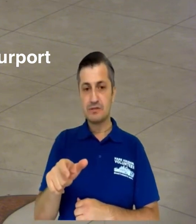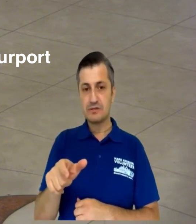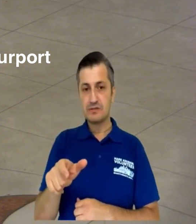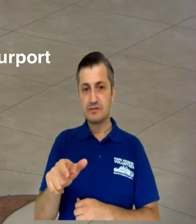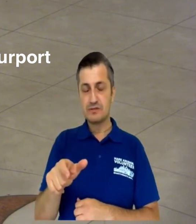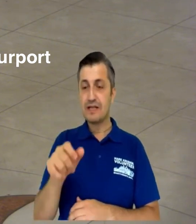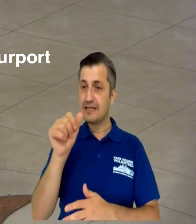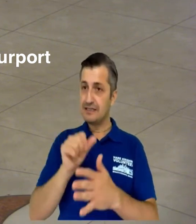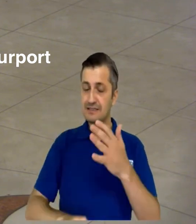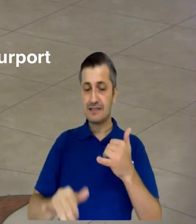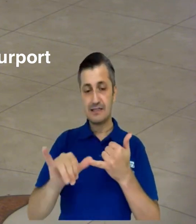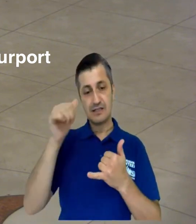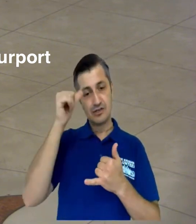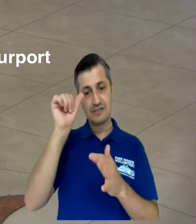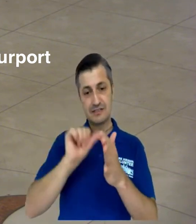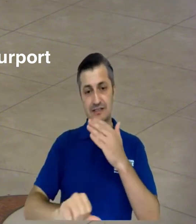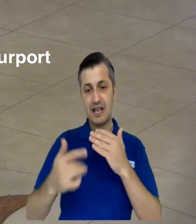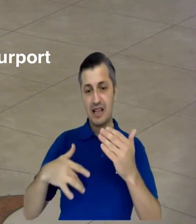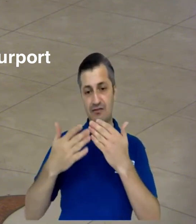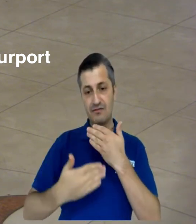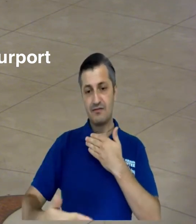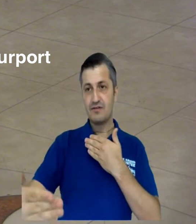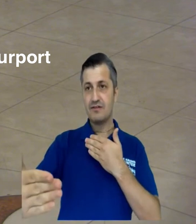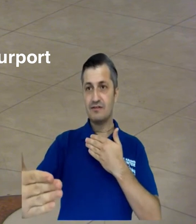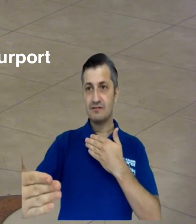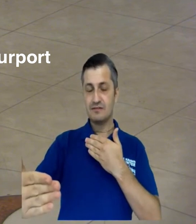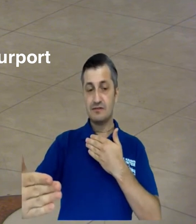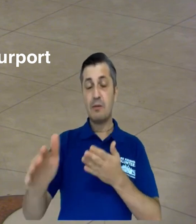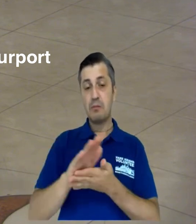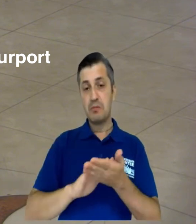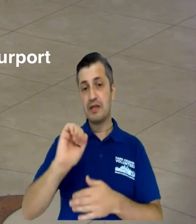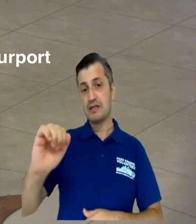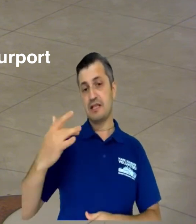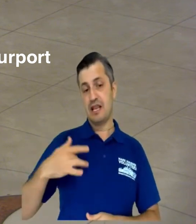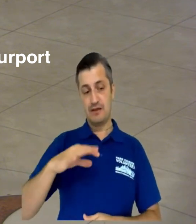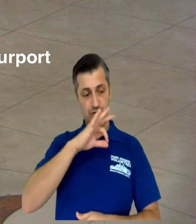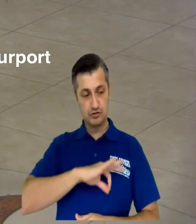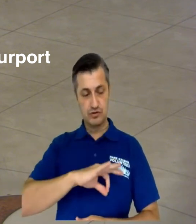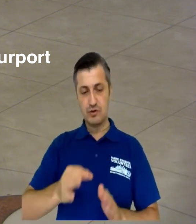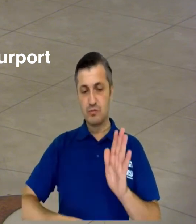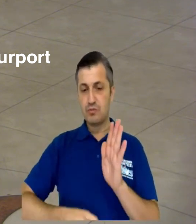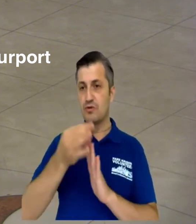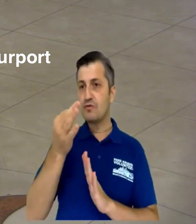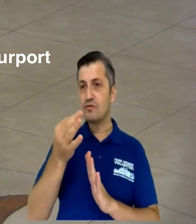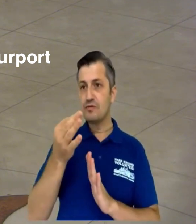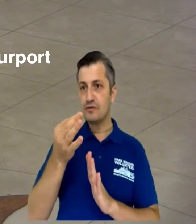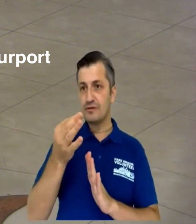Krishna consciousness, lies a great deal of advancement for the conditioned soul in this material